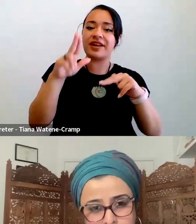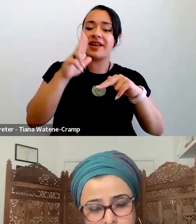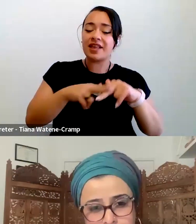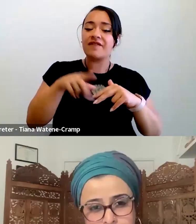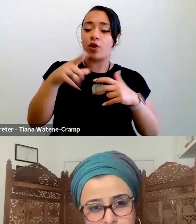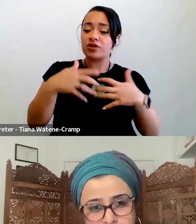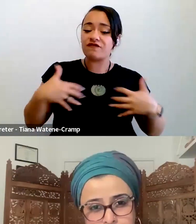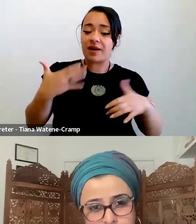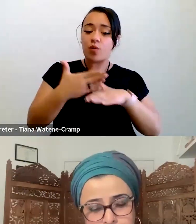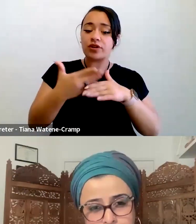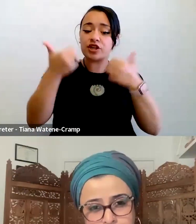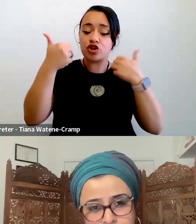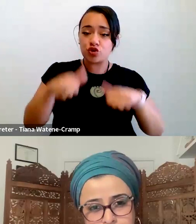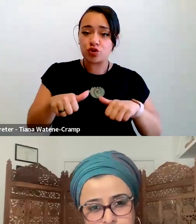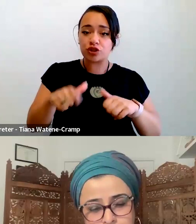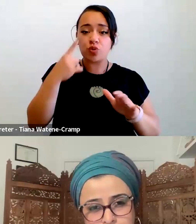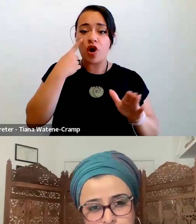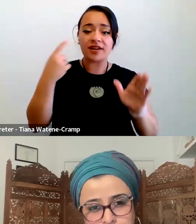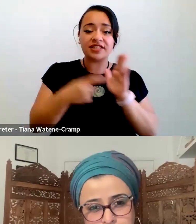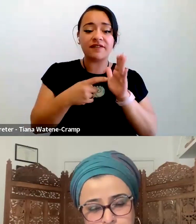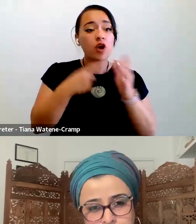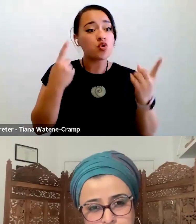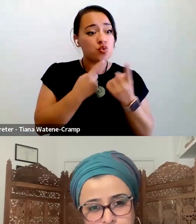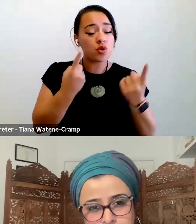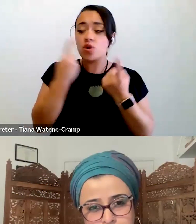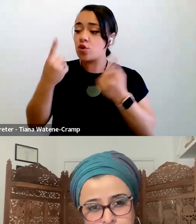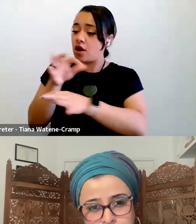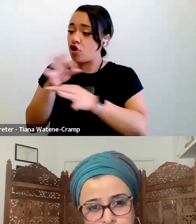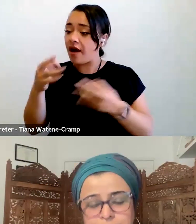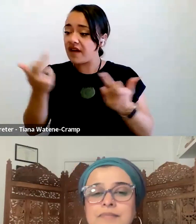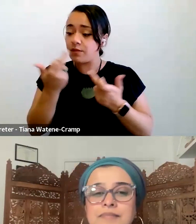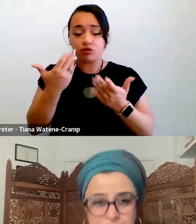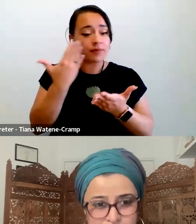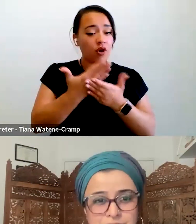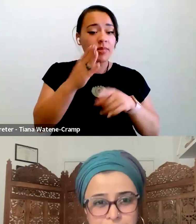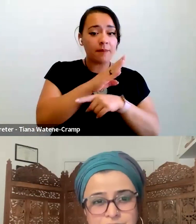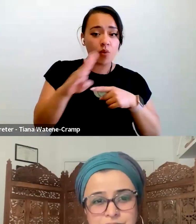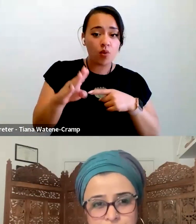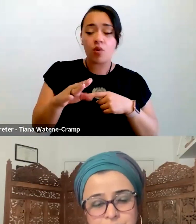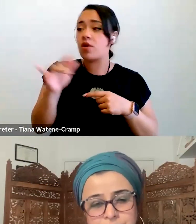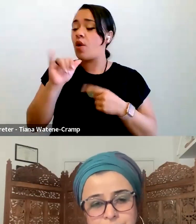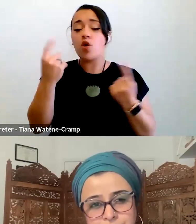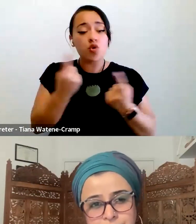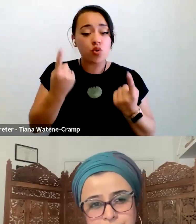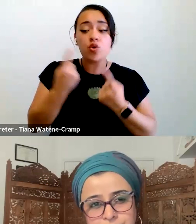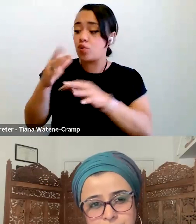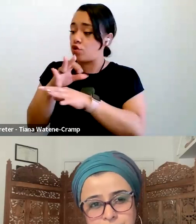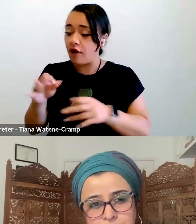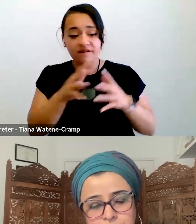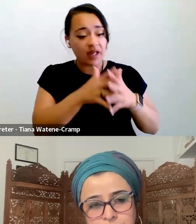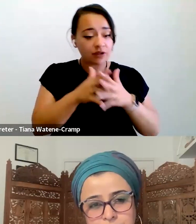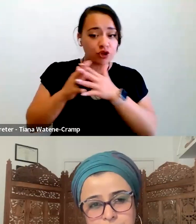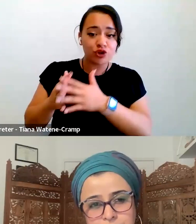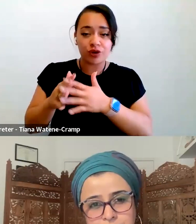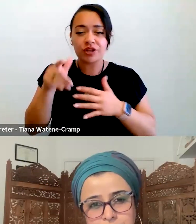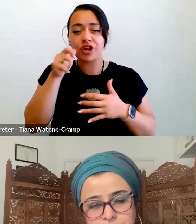identify who is or is not available to be on a board, and then they're extended as well to who is or is not valued as a part of, in